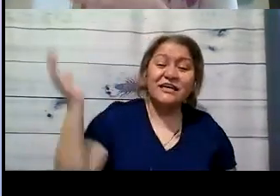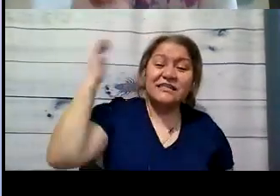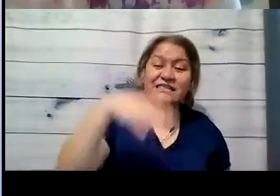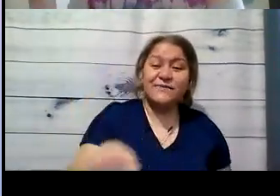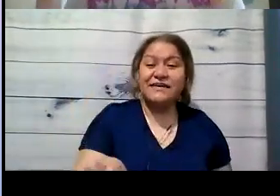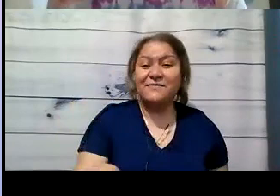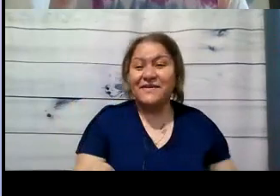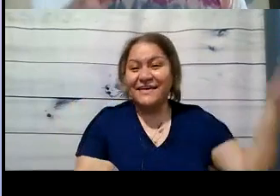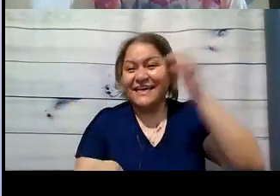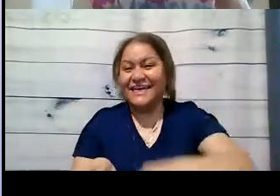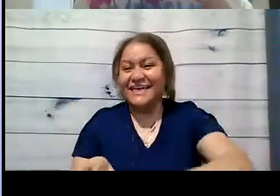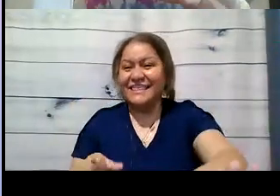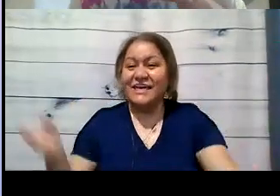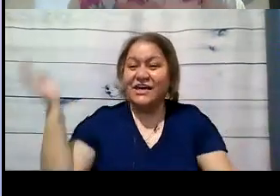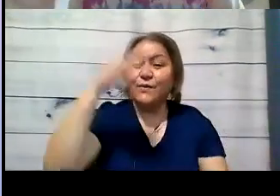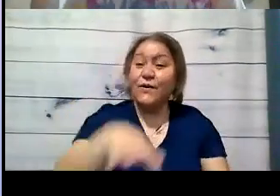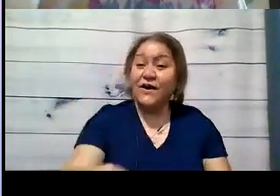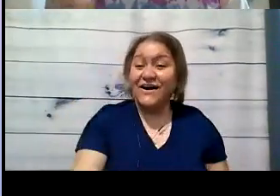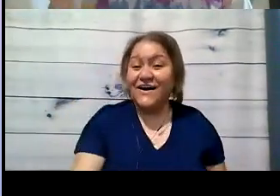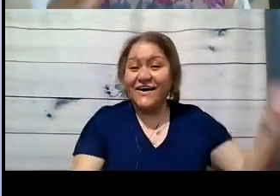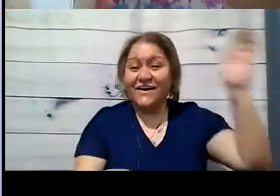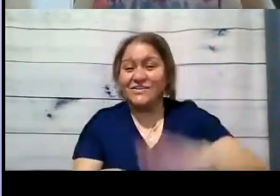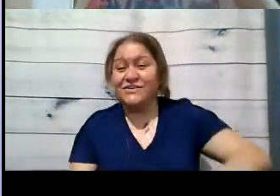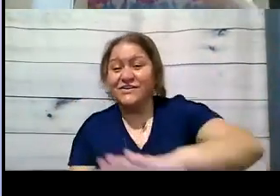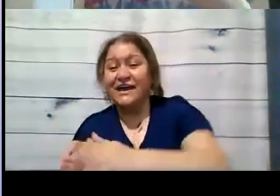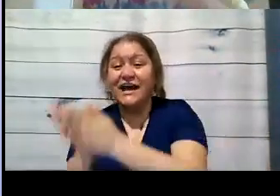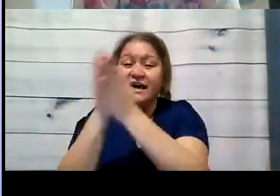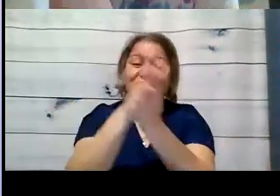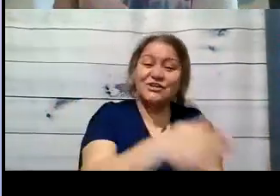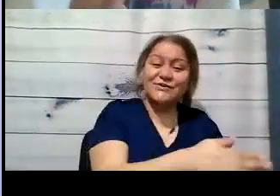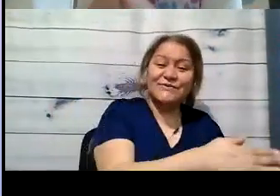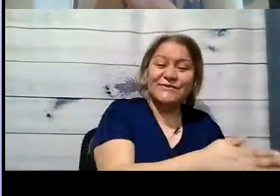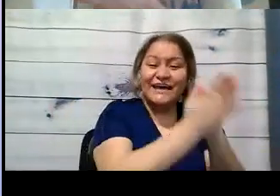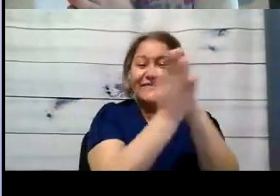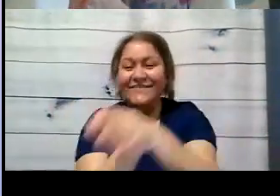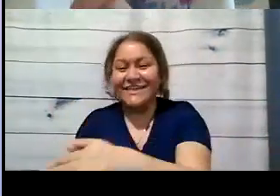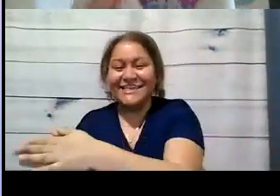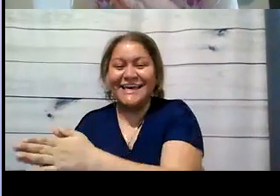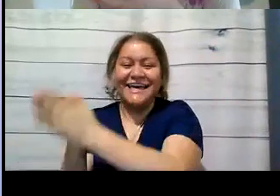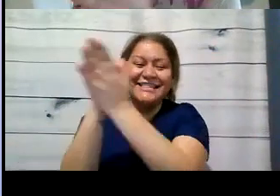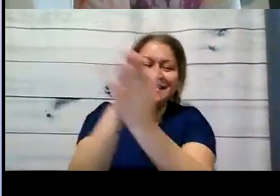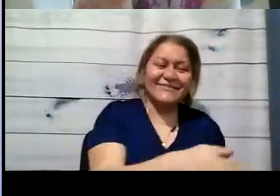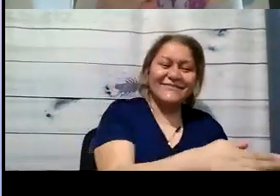A tuna fish. Swimming in the water.